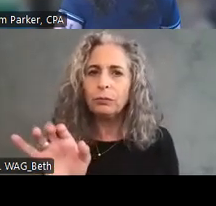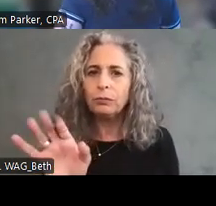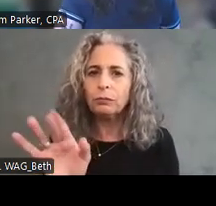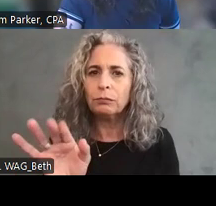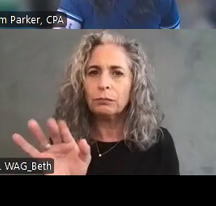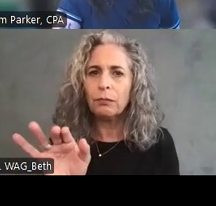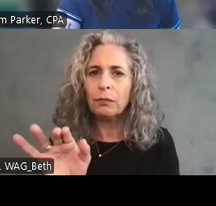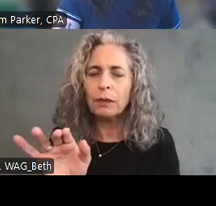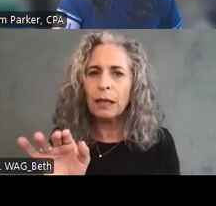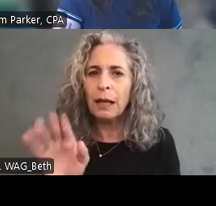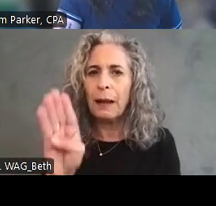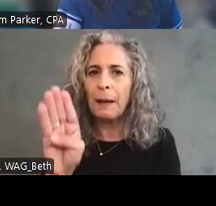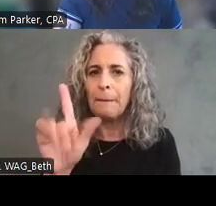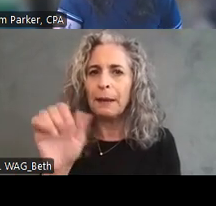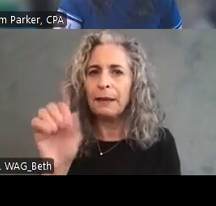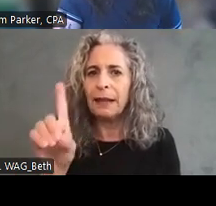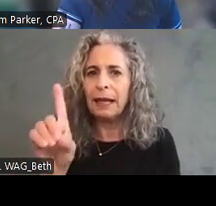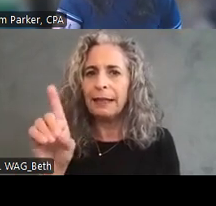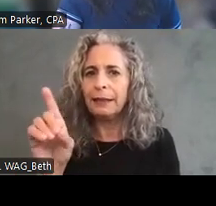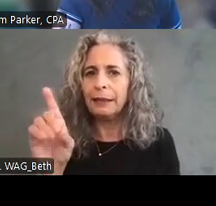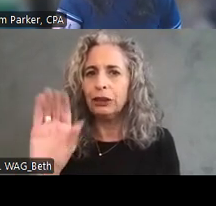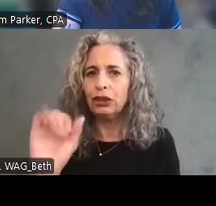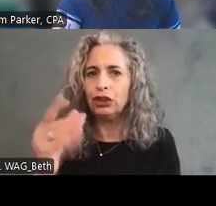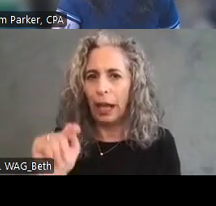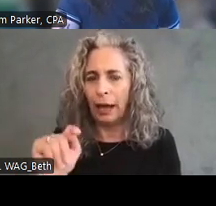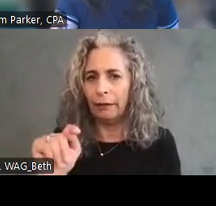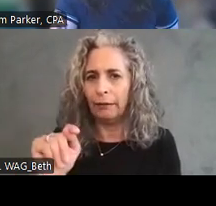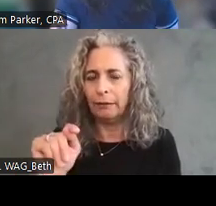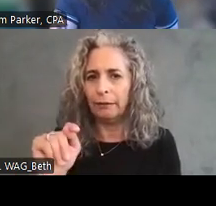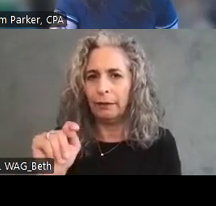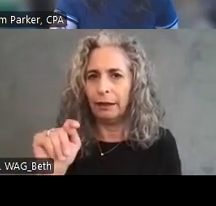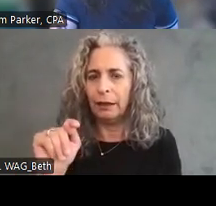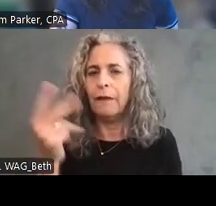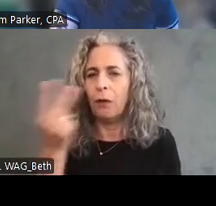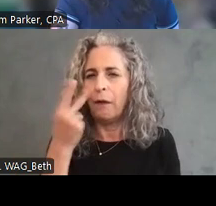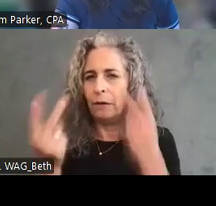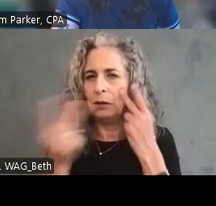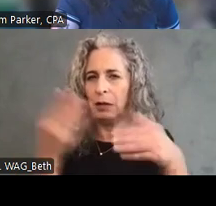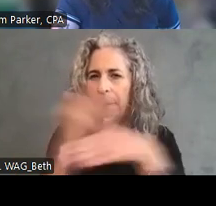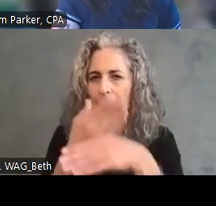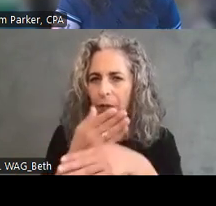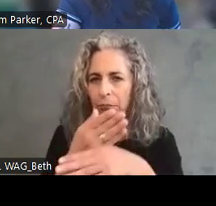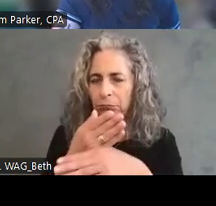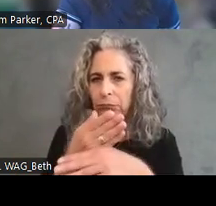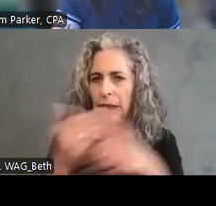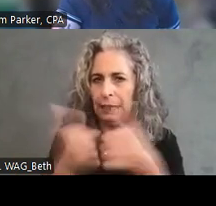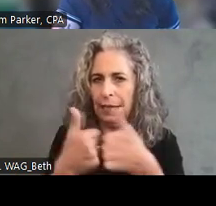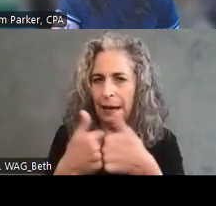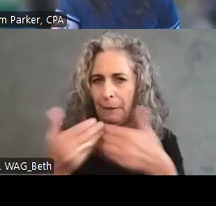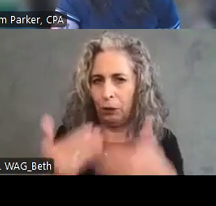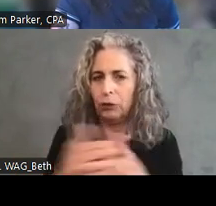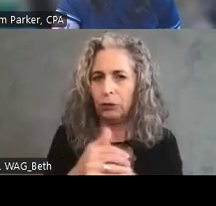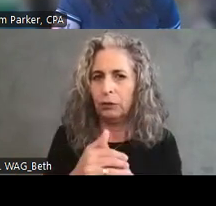Blind Chat. Now, Blind Chat is for mainly visually impaired or vision impaired gamers. I apologize, vision impaired